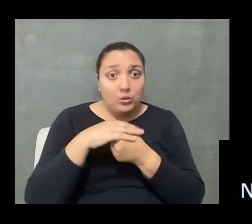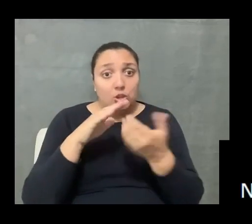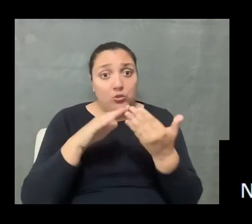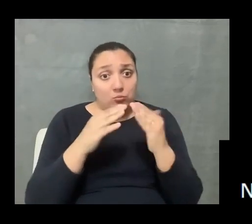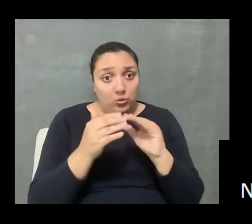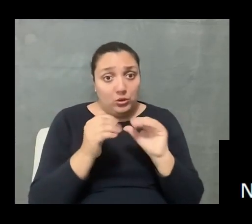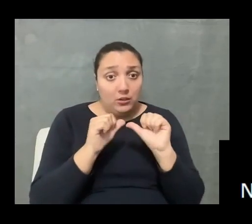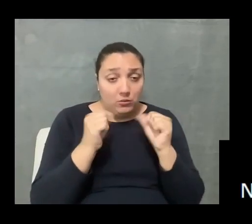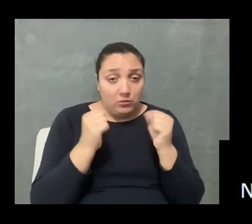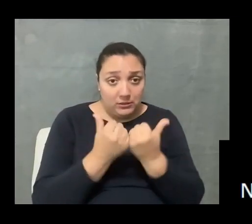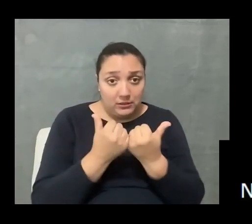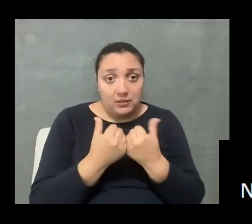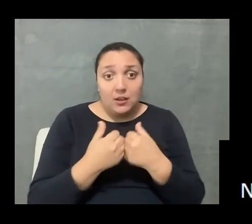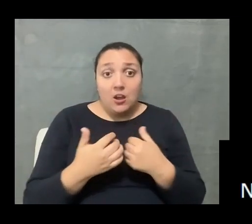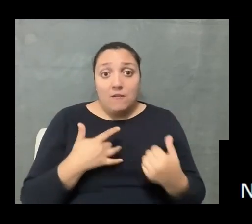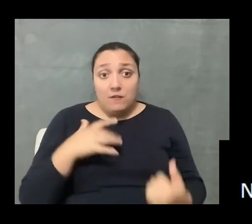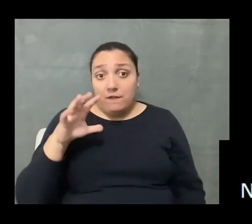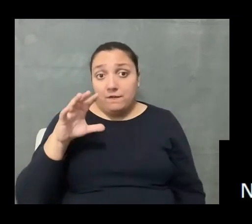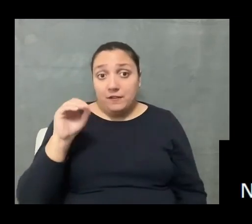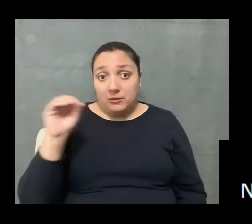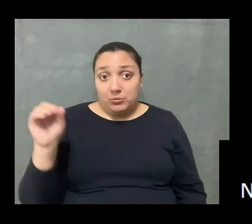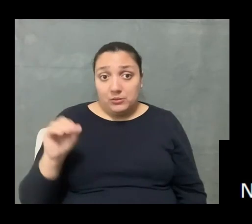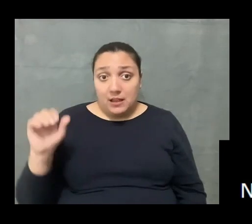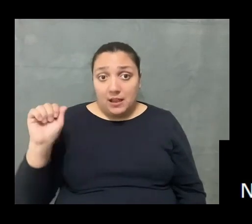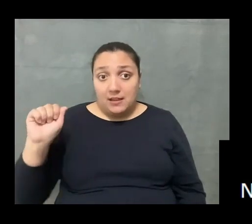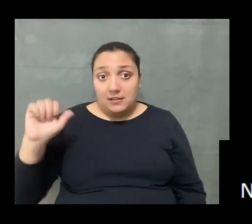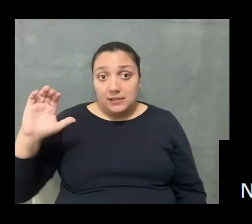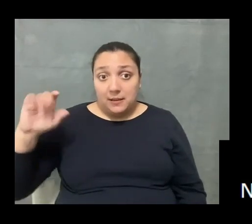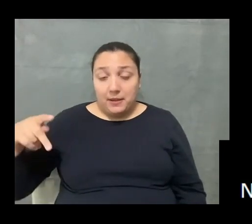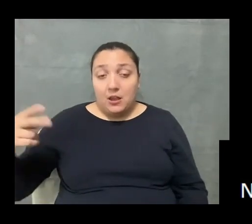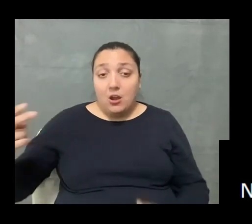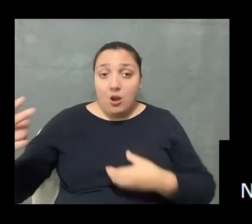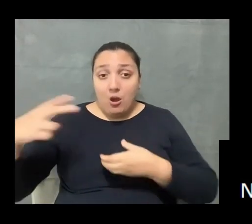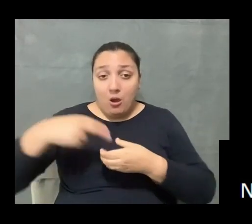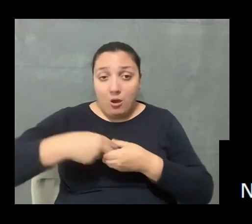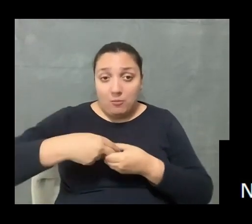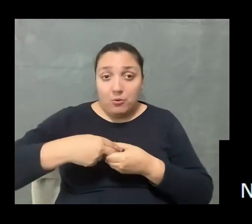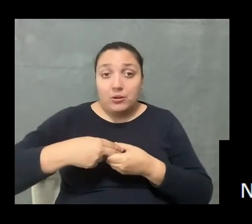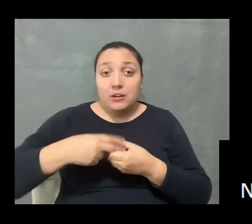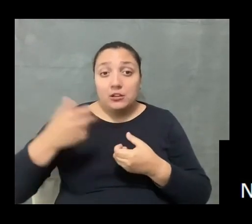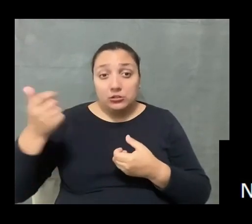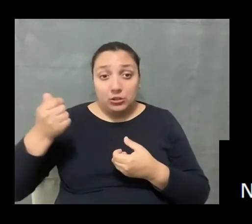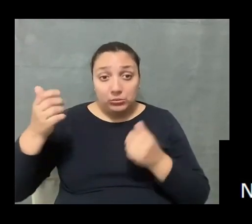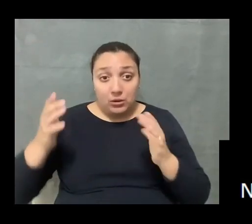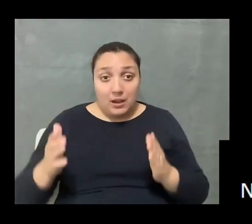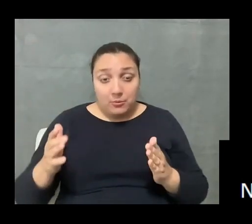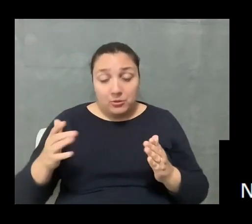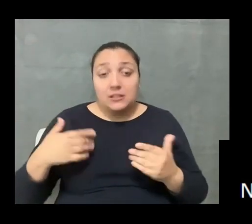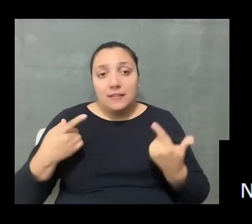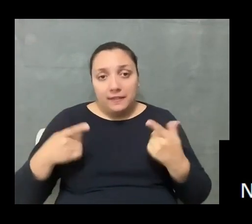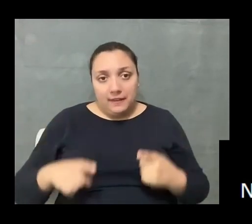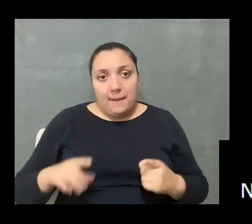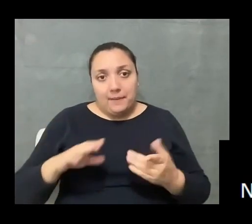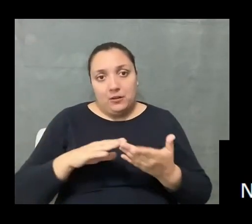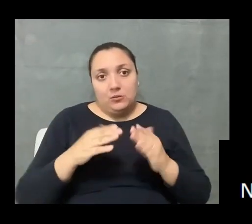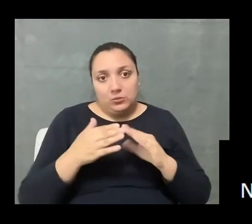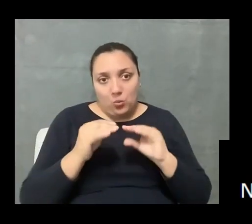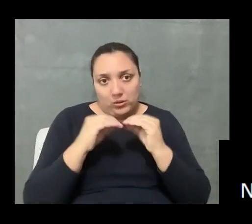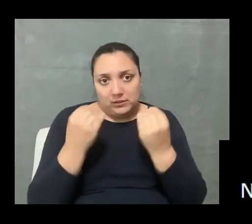about 50% of our ECP onboarding of our subscribers happened at local community organization sites with a